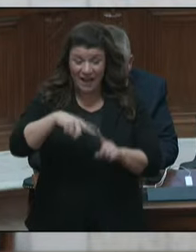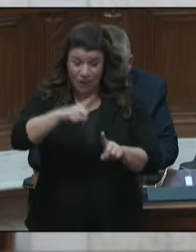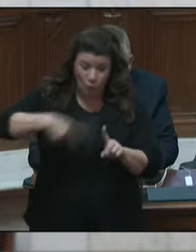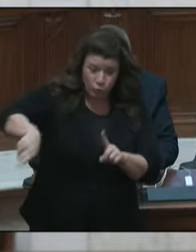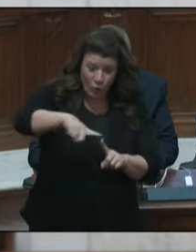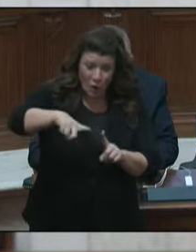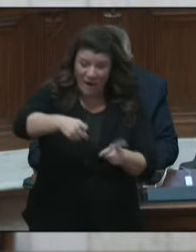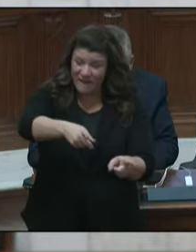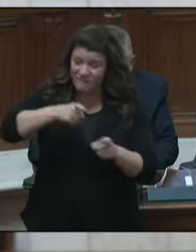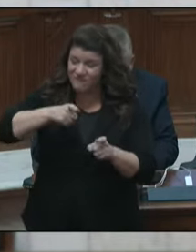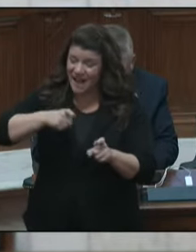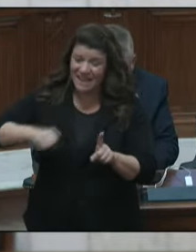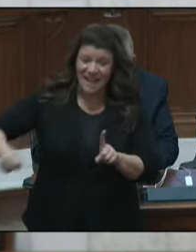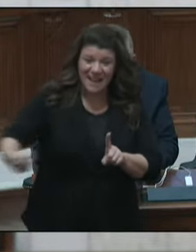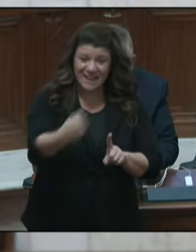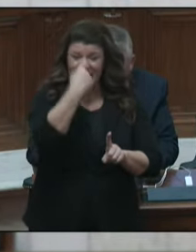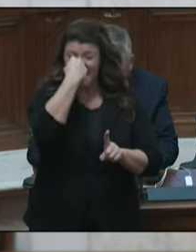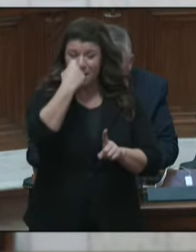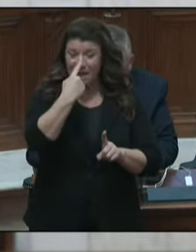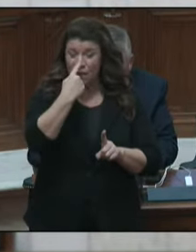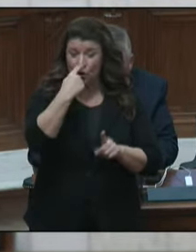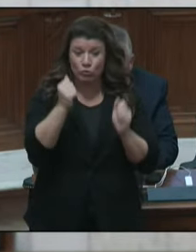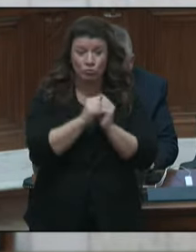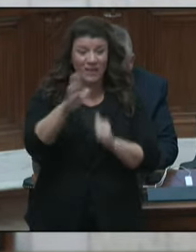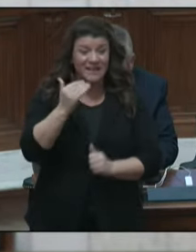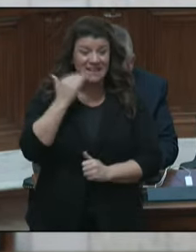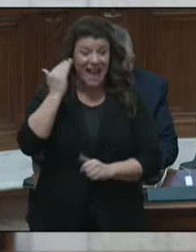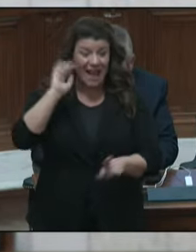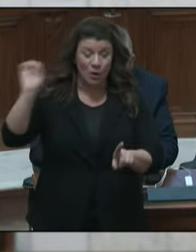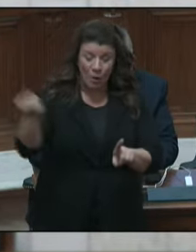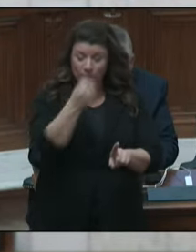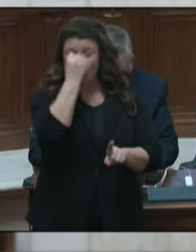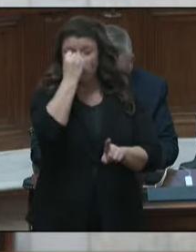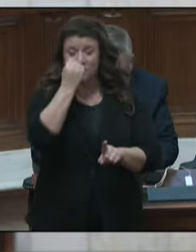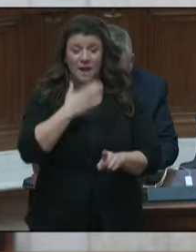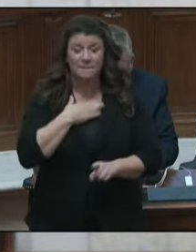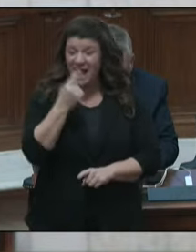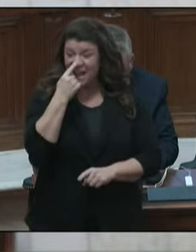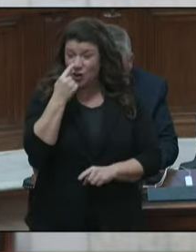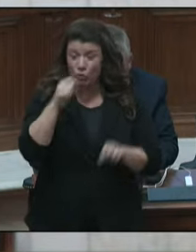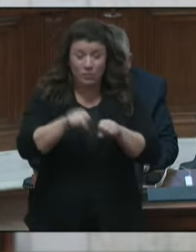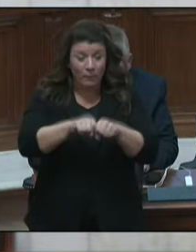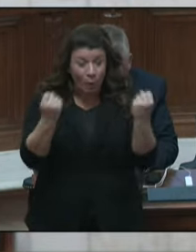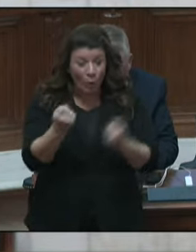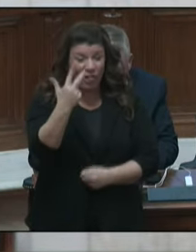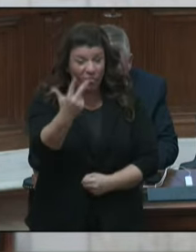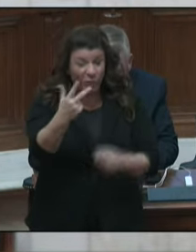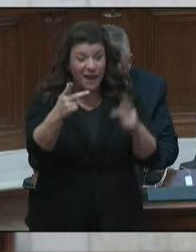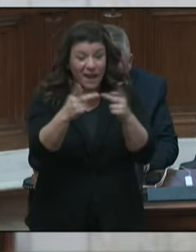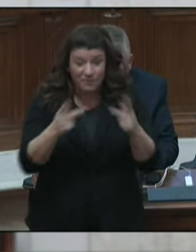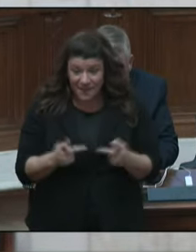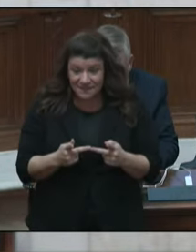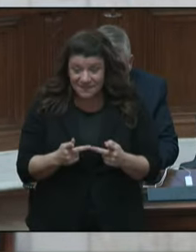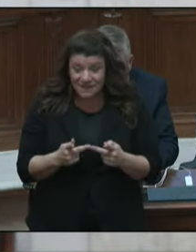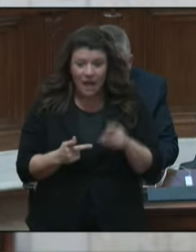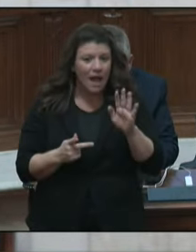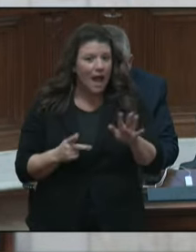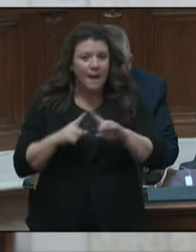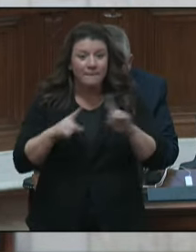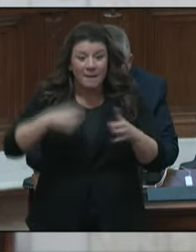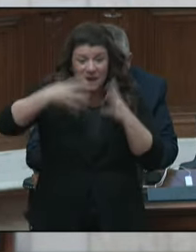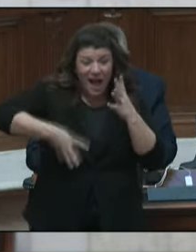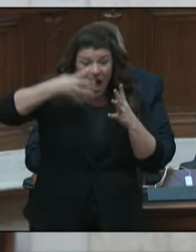speed and hit me right in the nose with his head. My nose broke in 3 places. Blood was